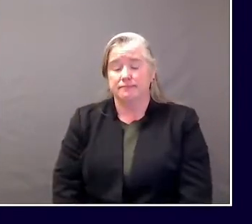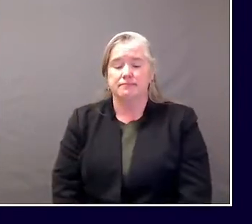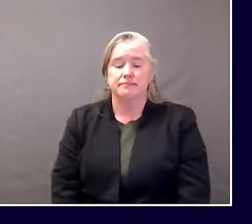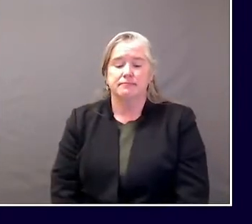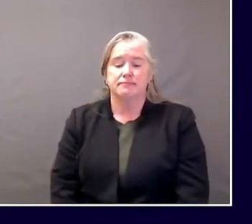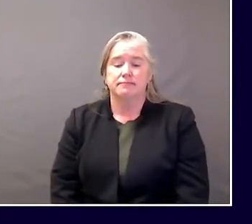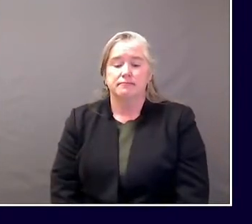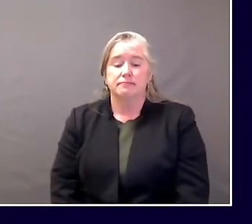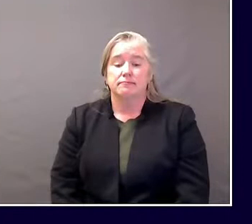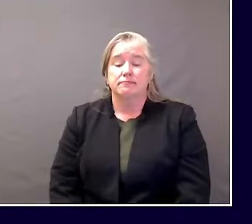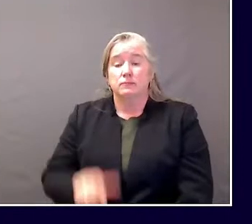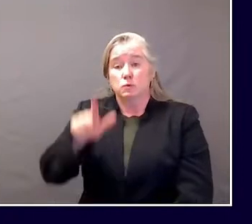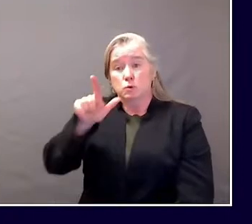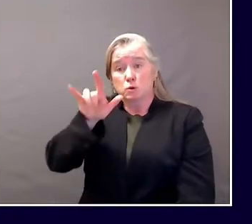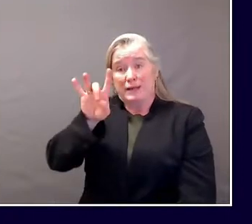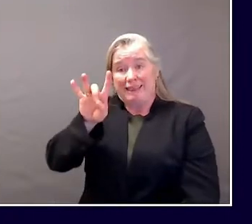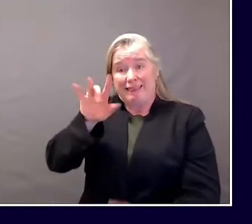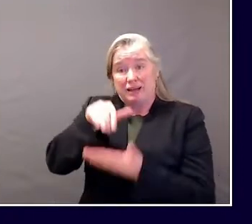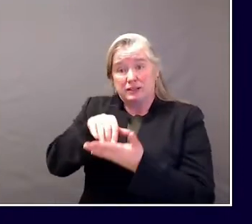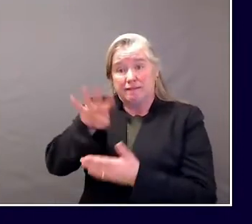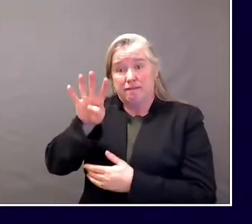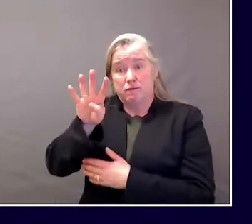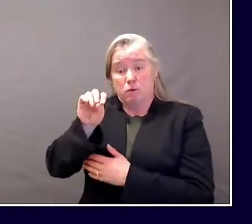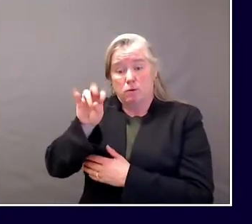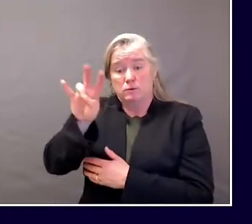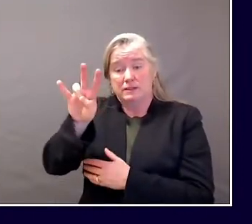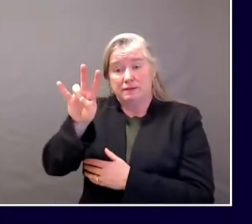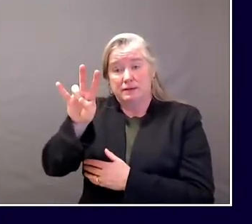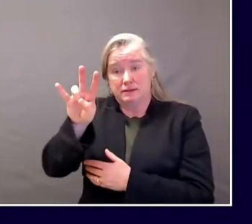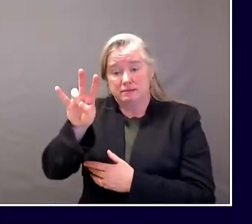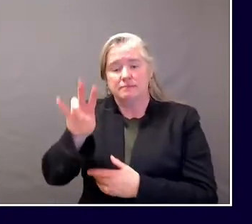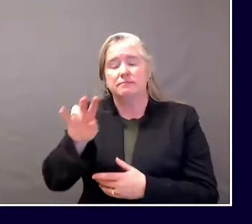of our cases, of our 28,000 cases,